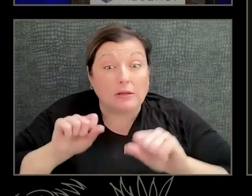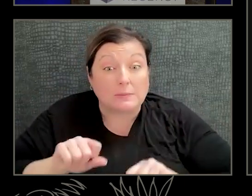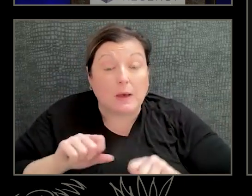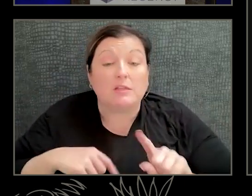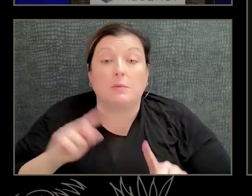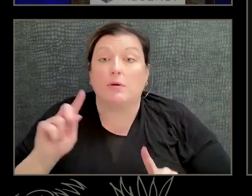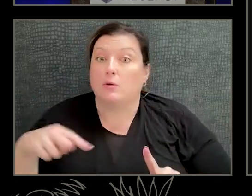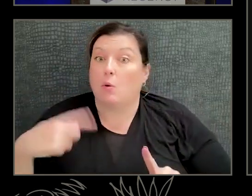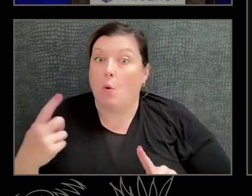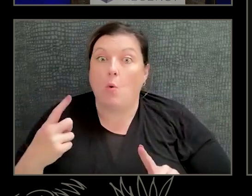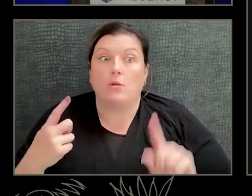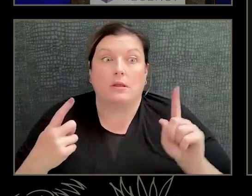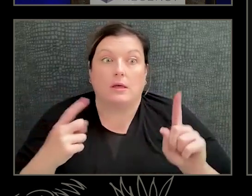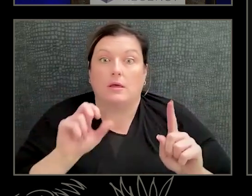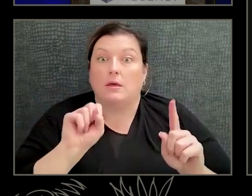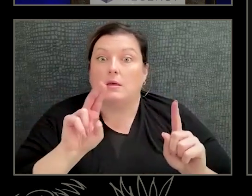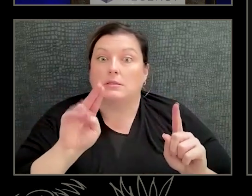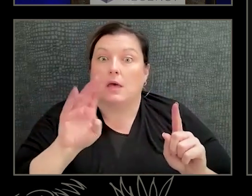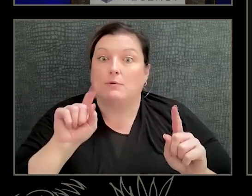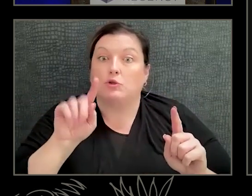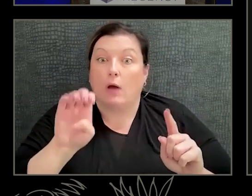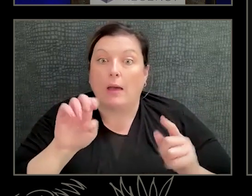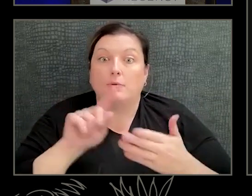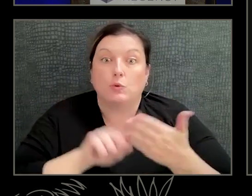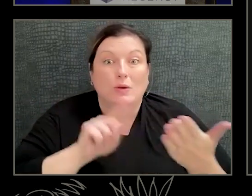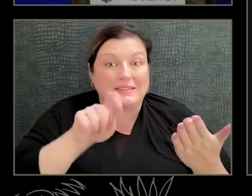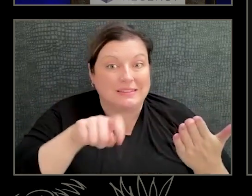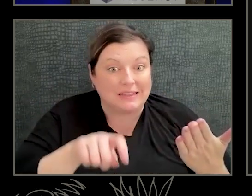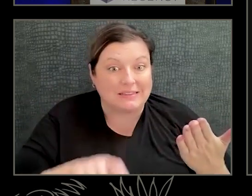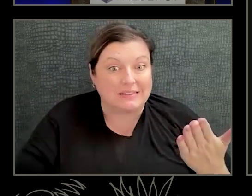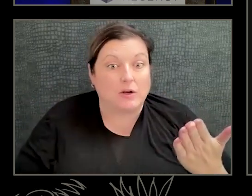what's necessary instead of removing it altogether.